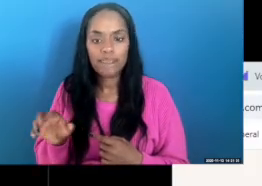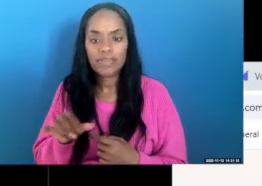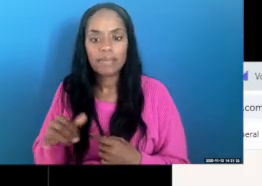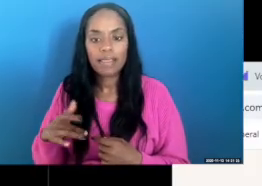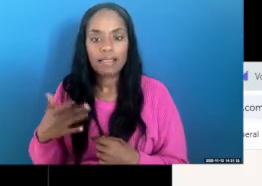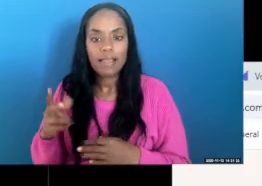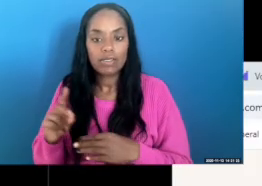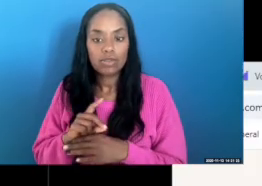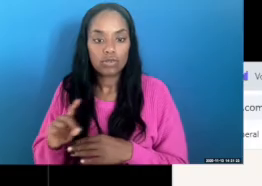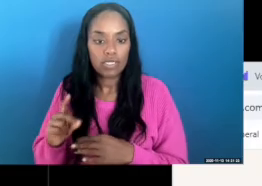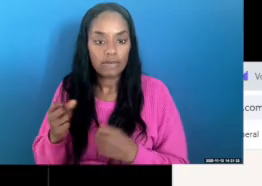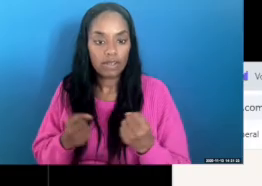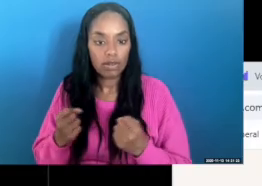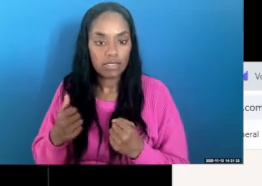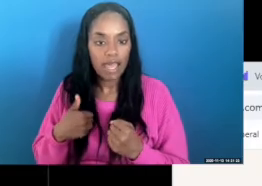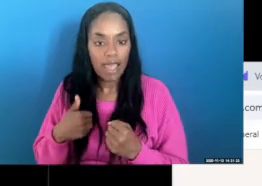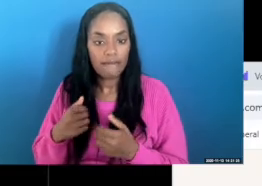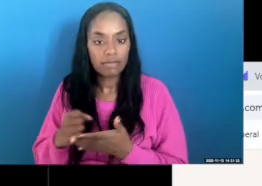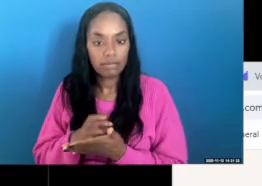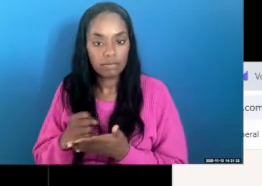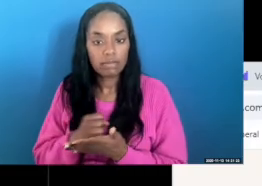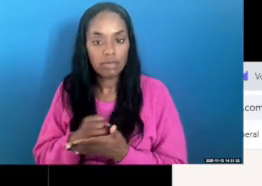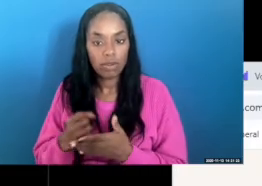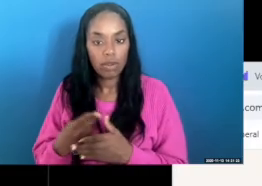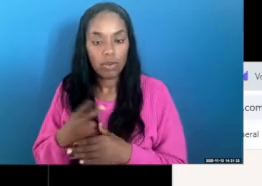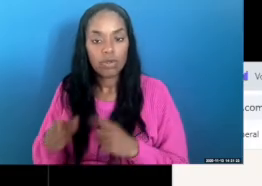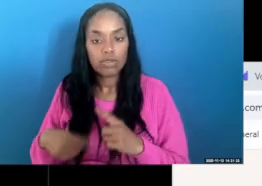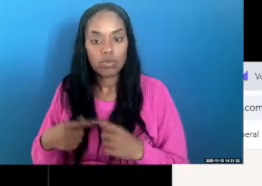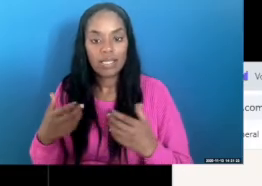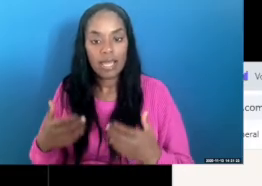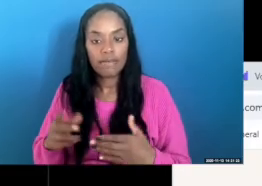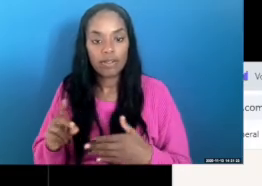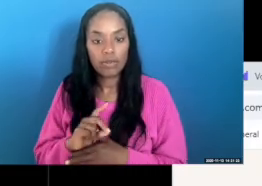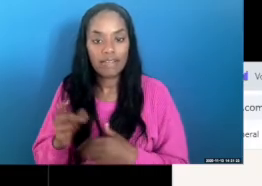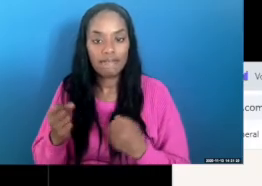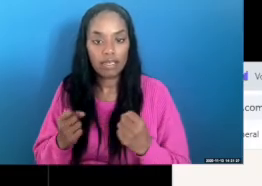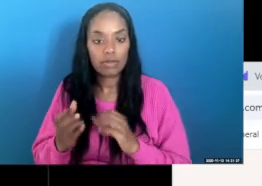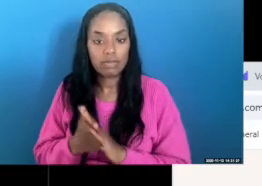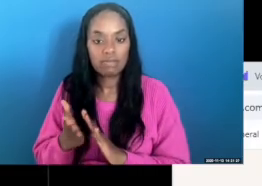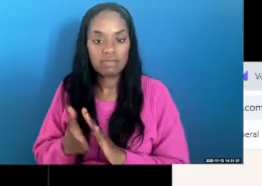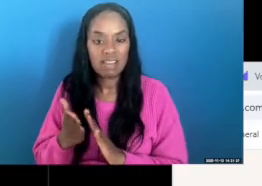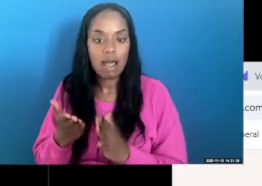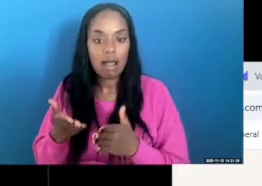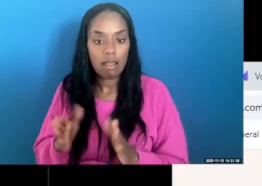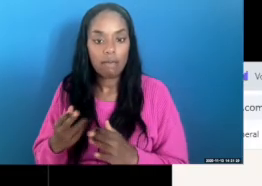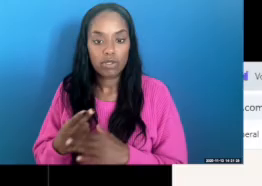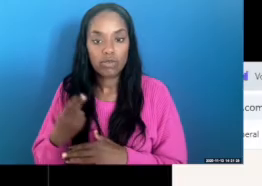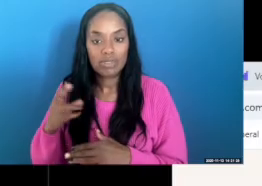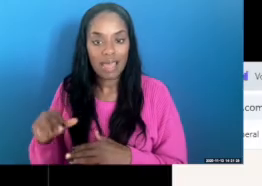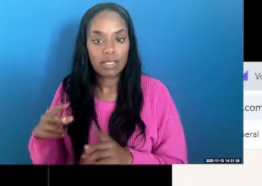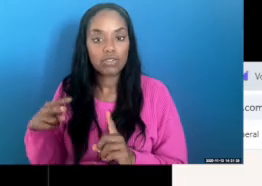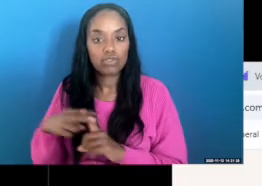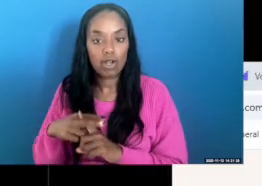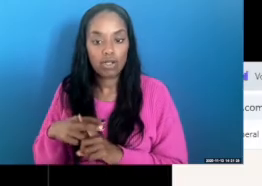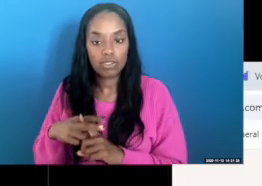hours. So similar to programs like the Charge as a Mile program, or just similar to what the light duty fleet vehicles have as